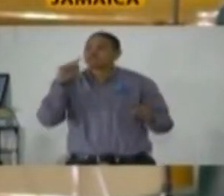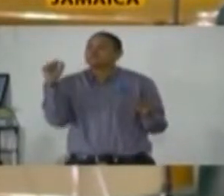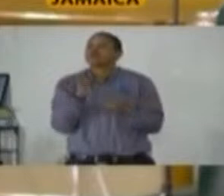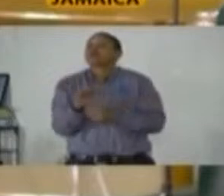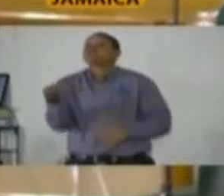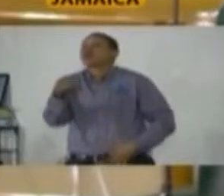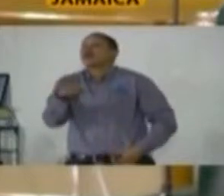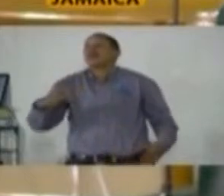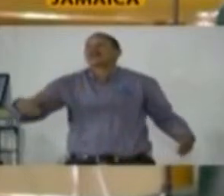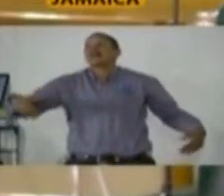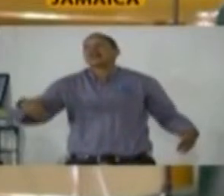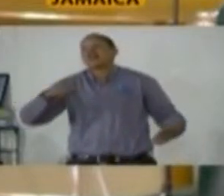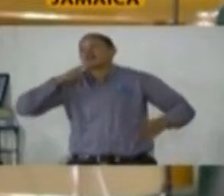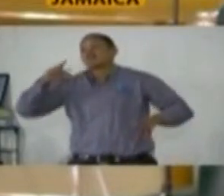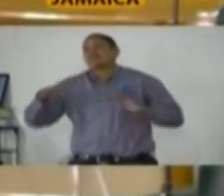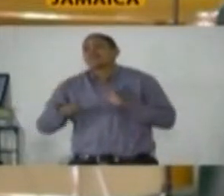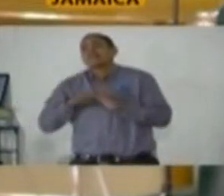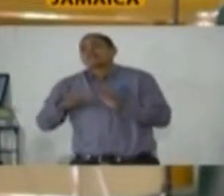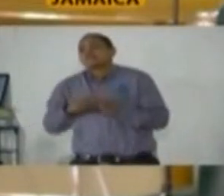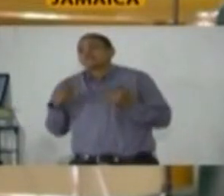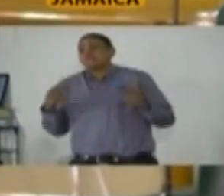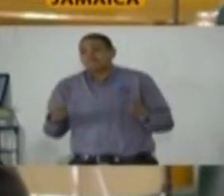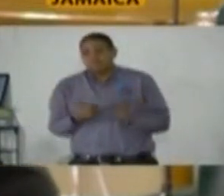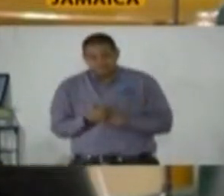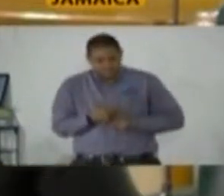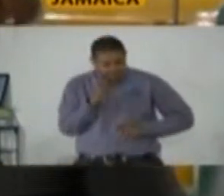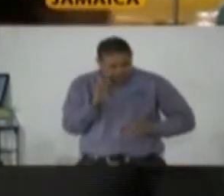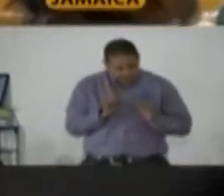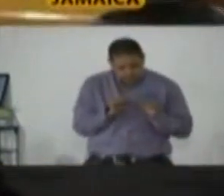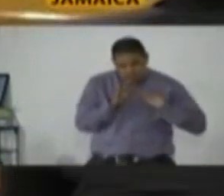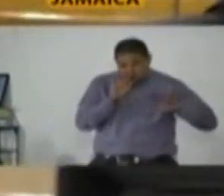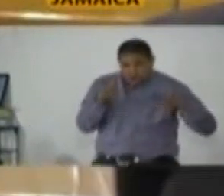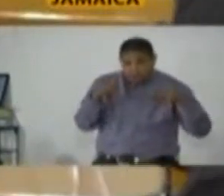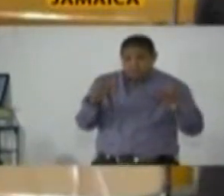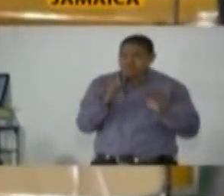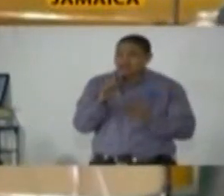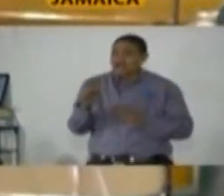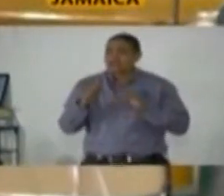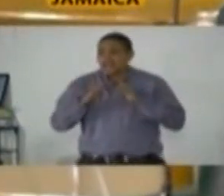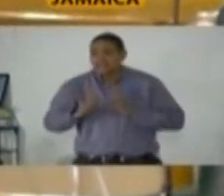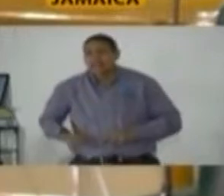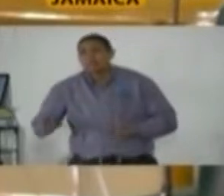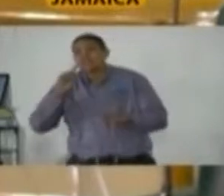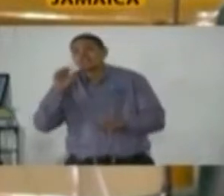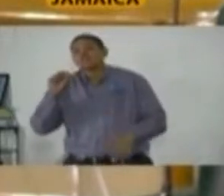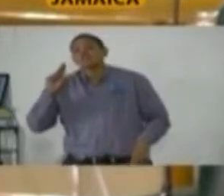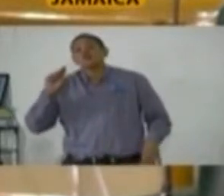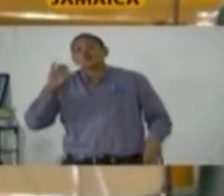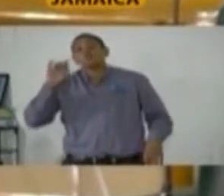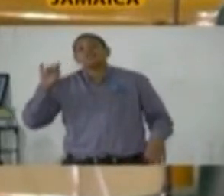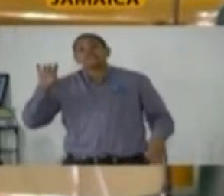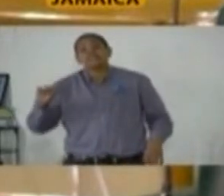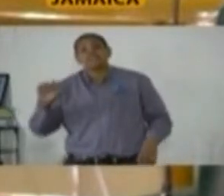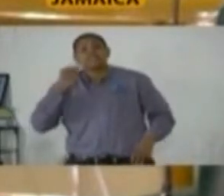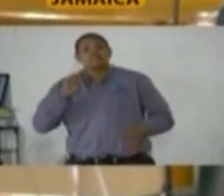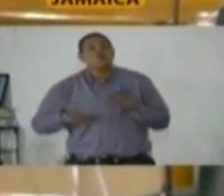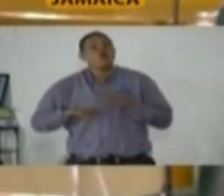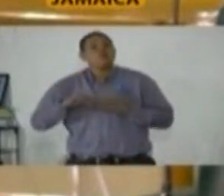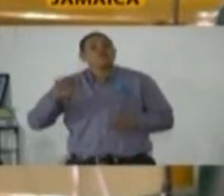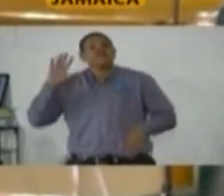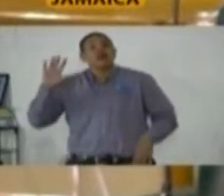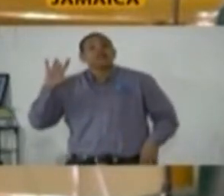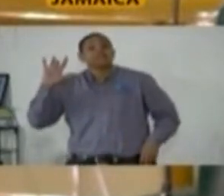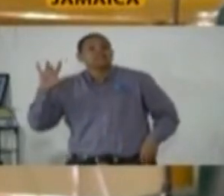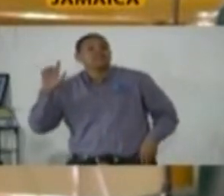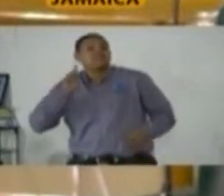they were not at a disadvantage, the ministry continued to provide examination subsidies for up to 5 CSEC and